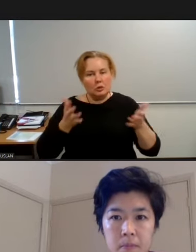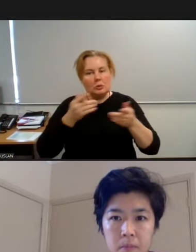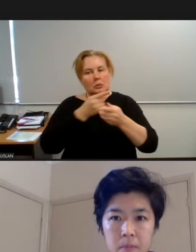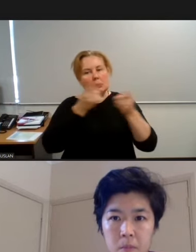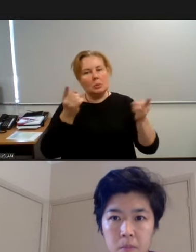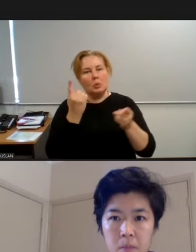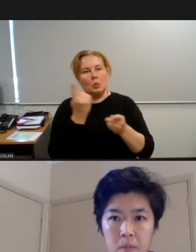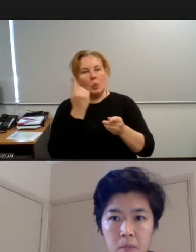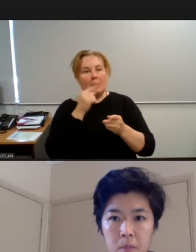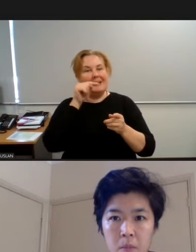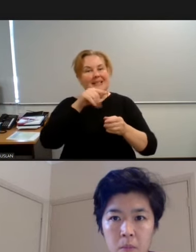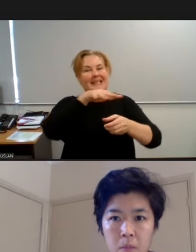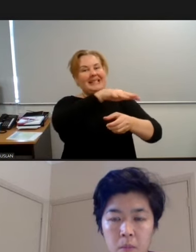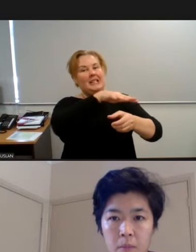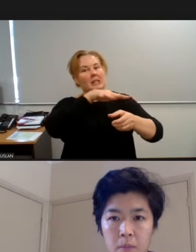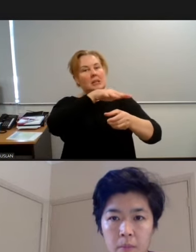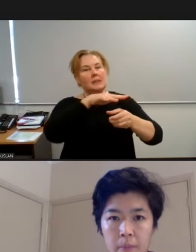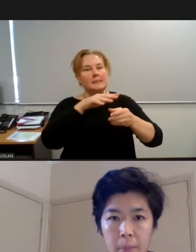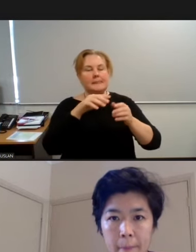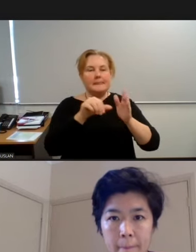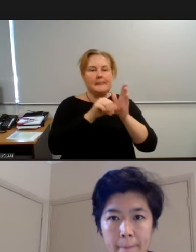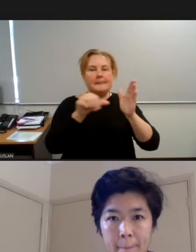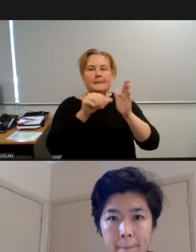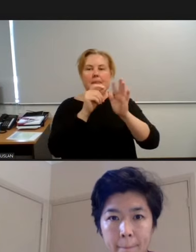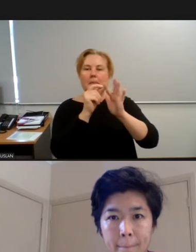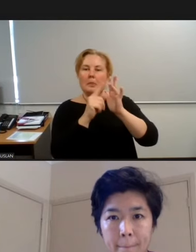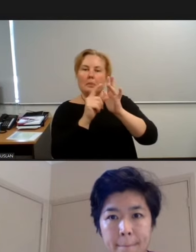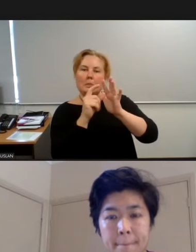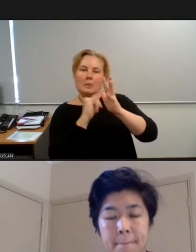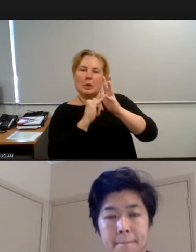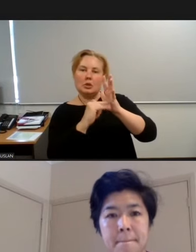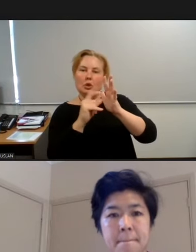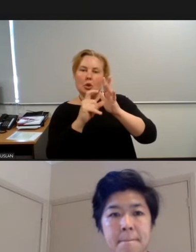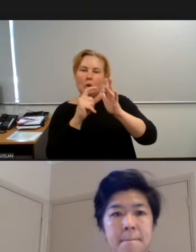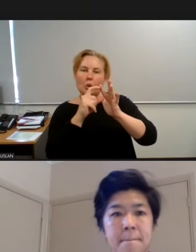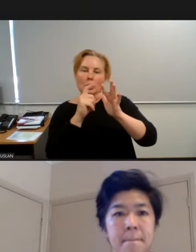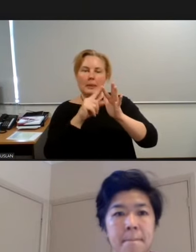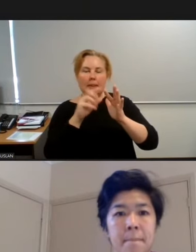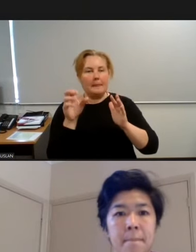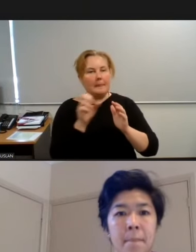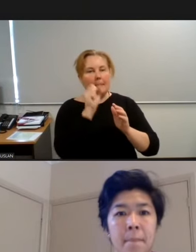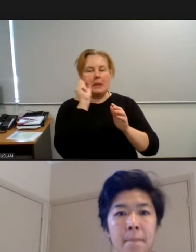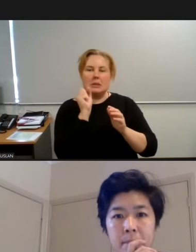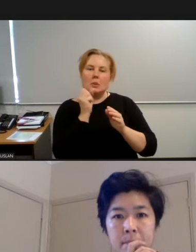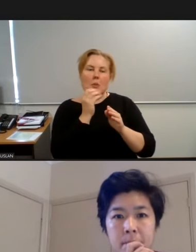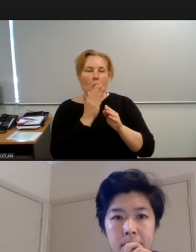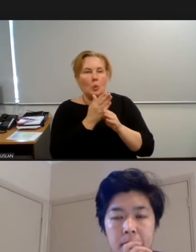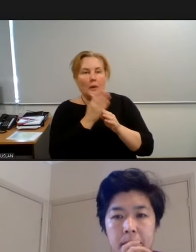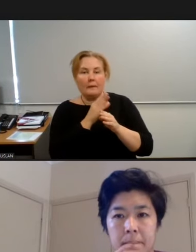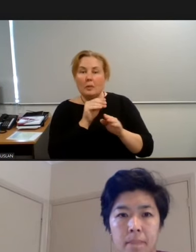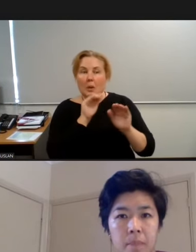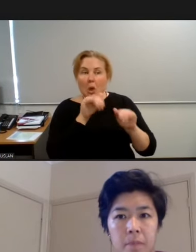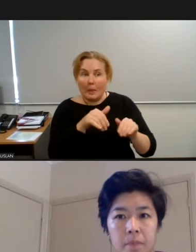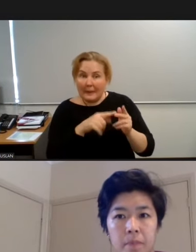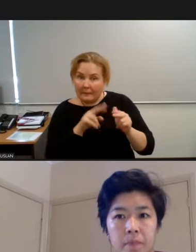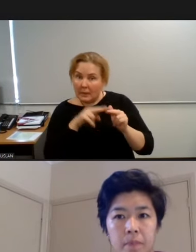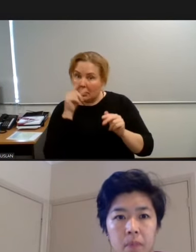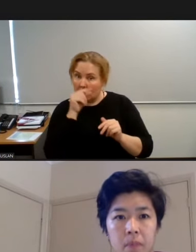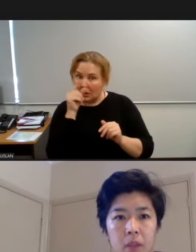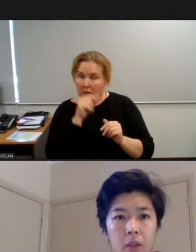video conferencing where possible, and we understand that some services are face-to-face. So in these situations, if